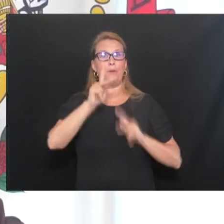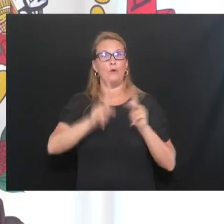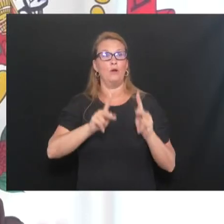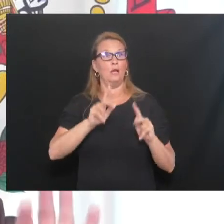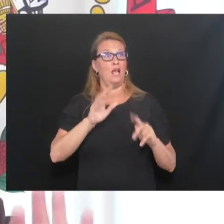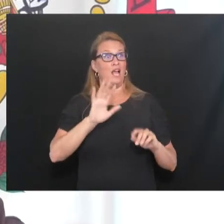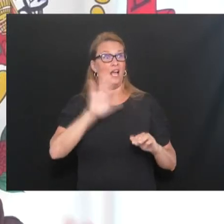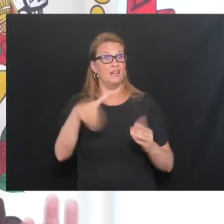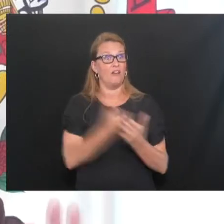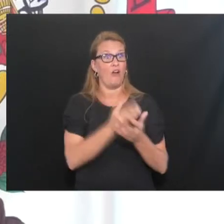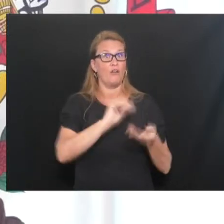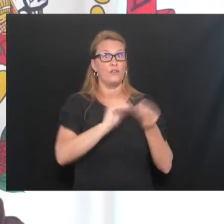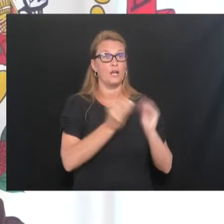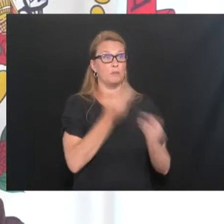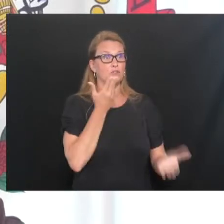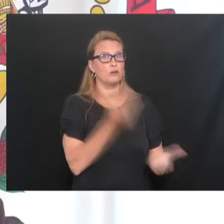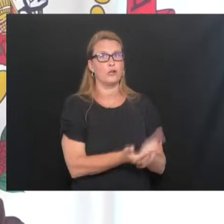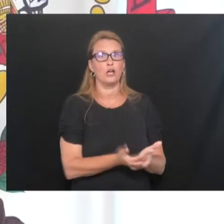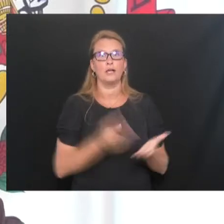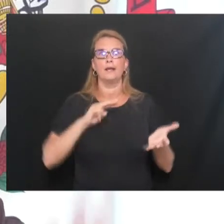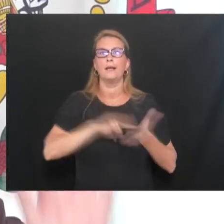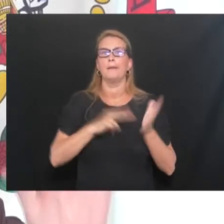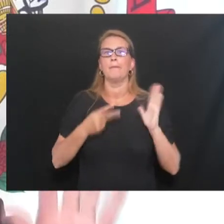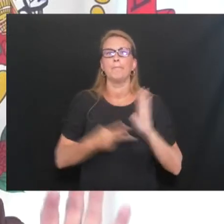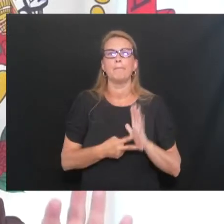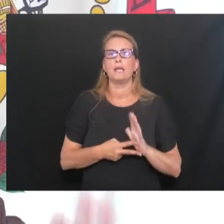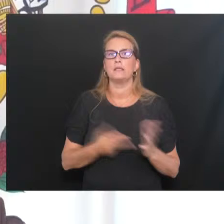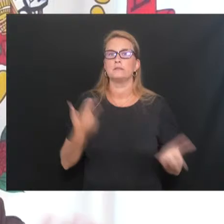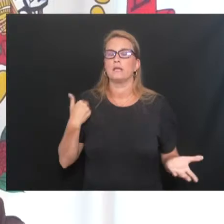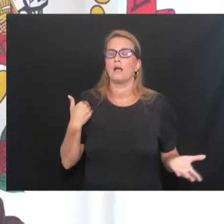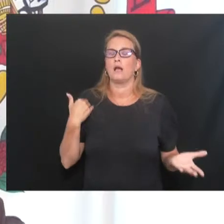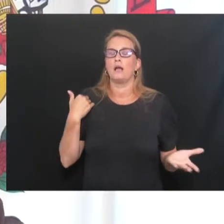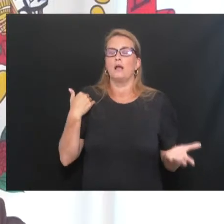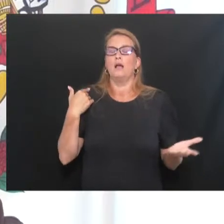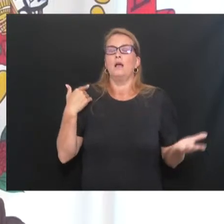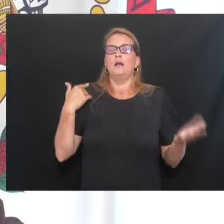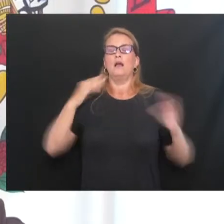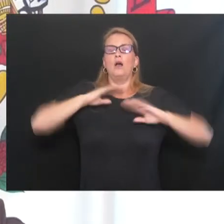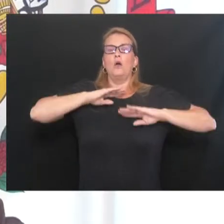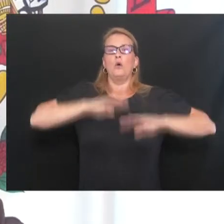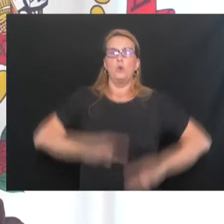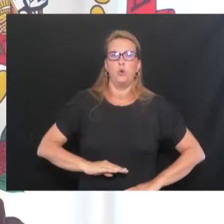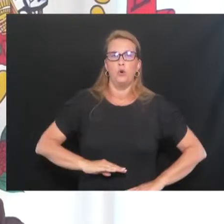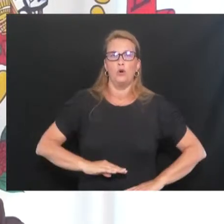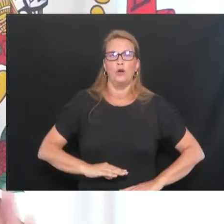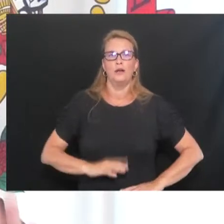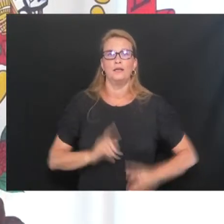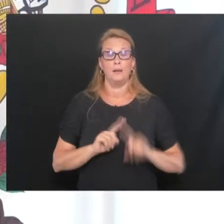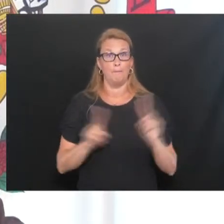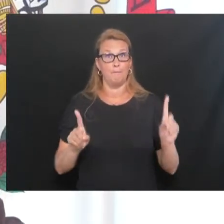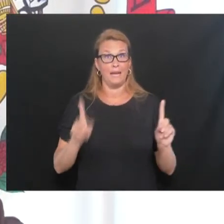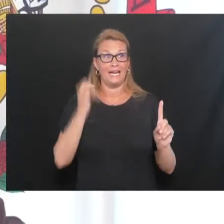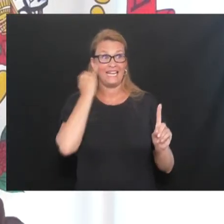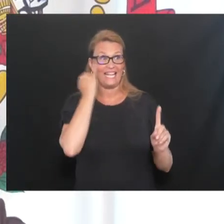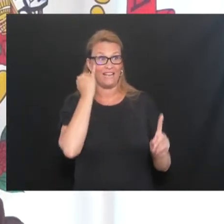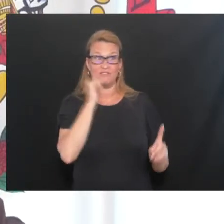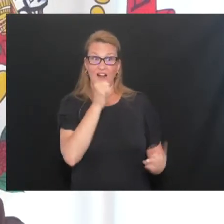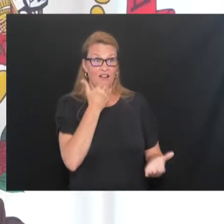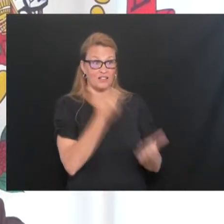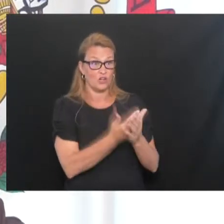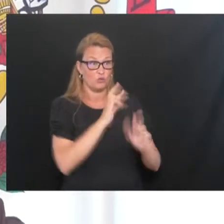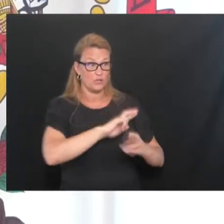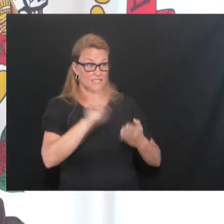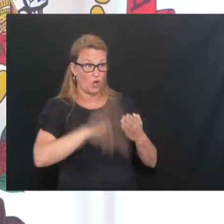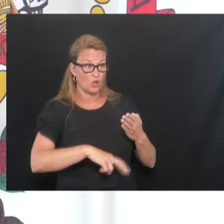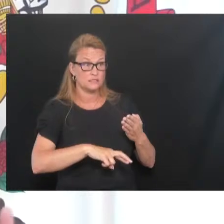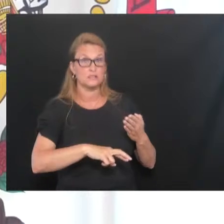great, what in the world have we done except make them feel good? But if they don't come back great,